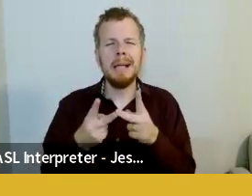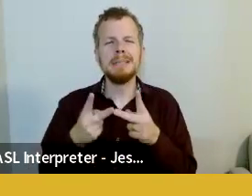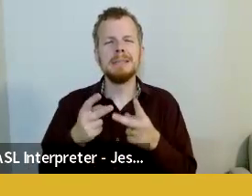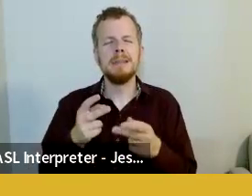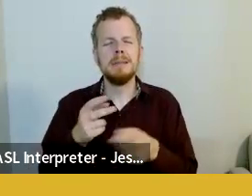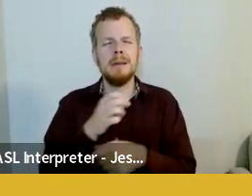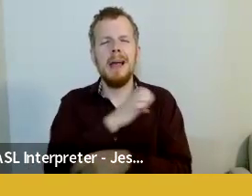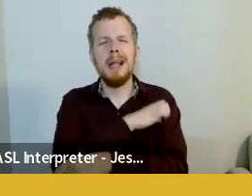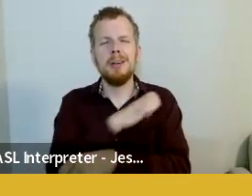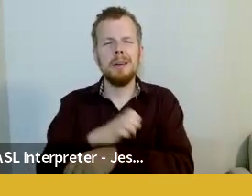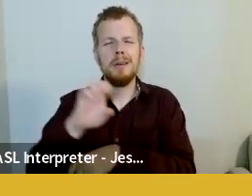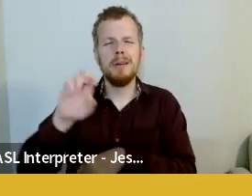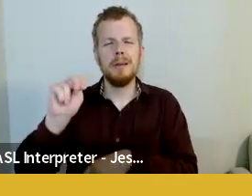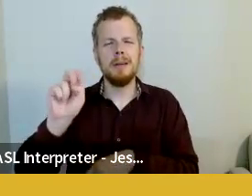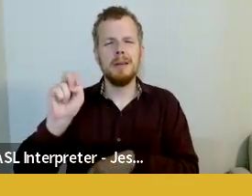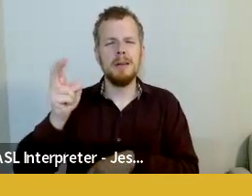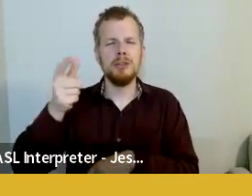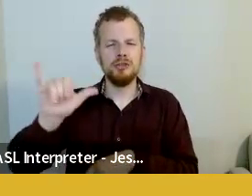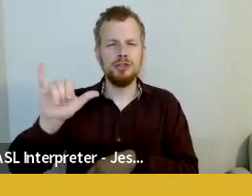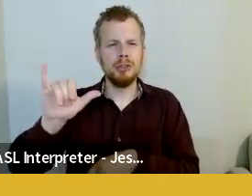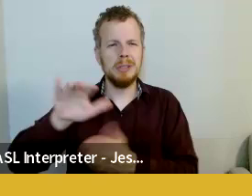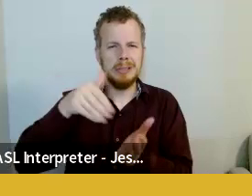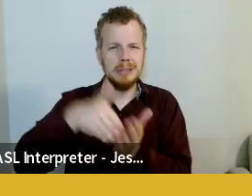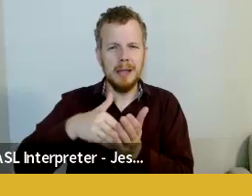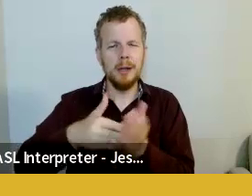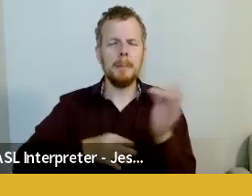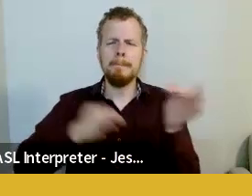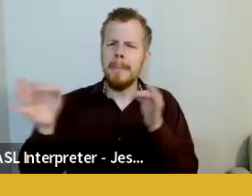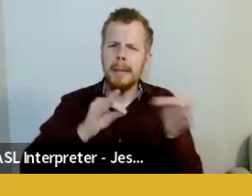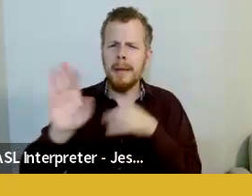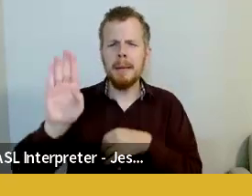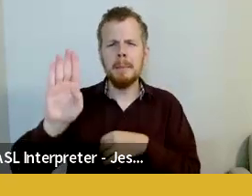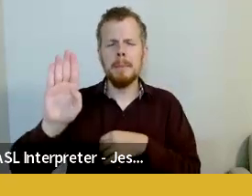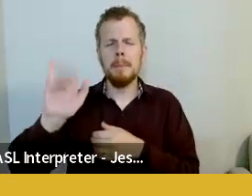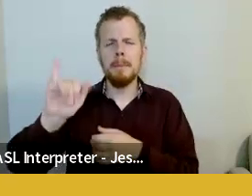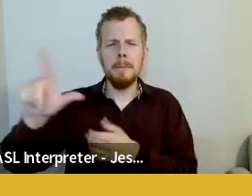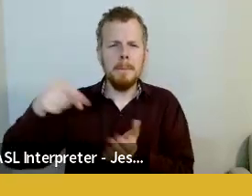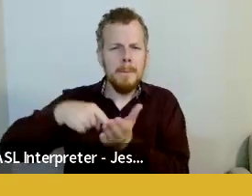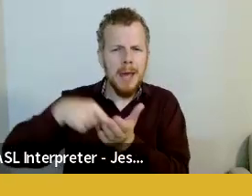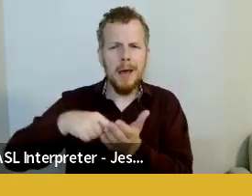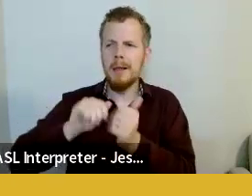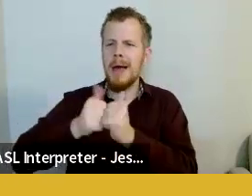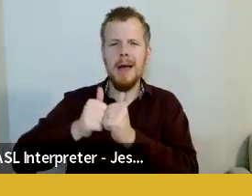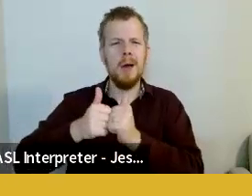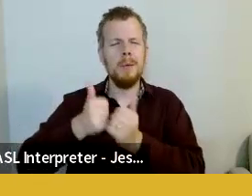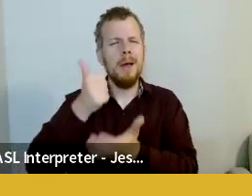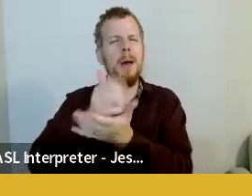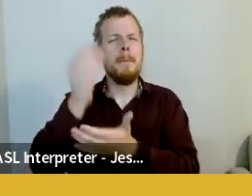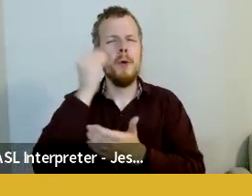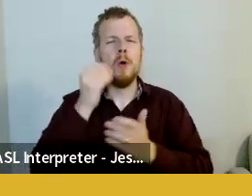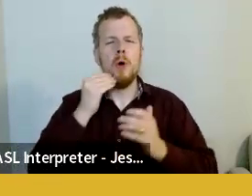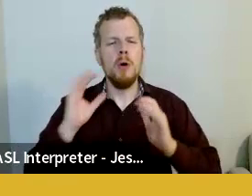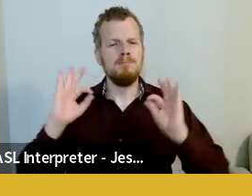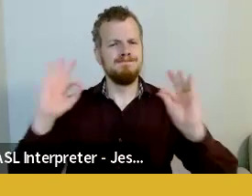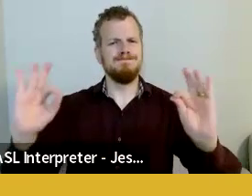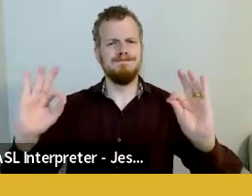area. This is a great way to understand how bills work and how to weatherize your own and how to weatherize your home and stay